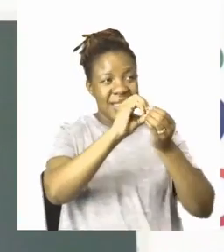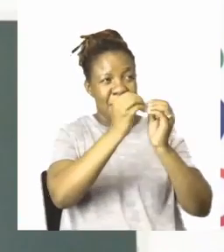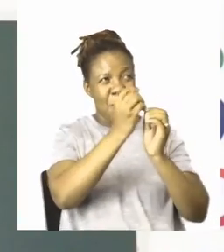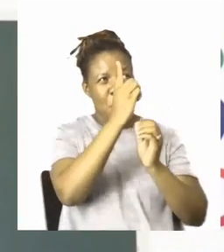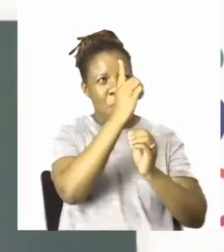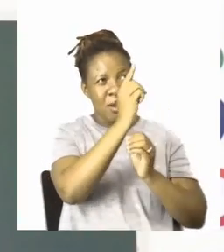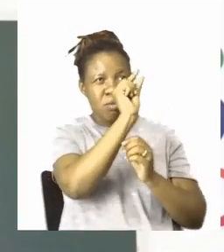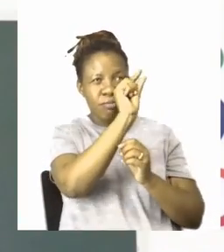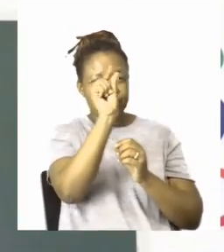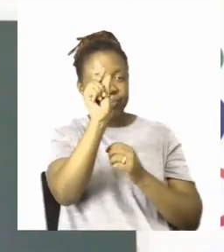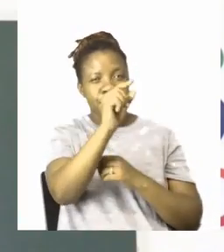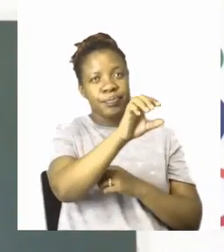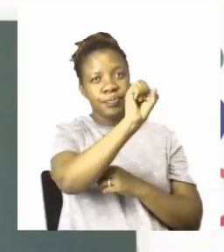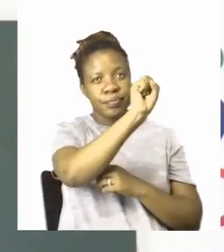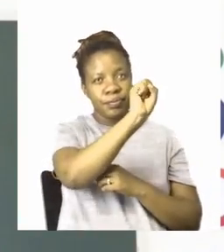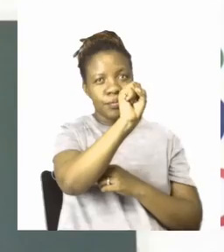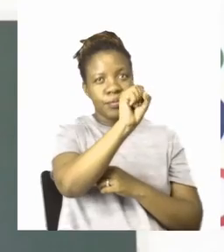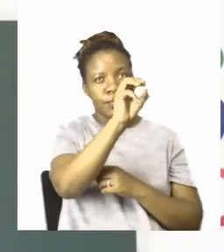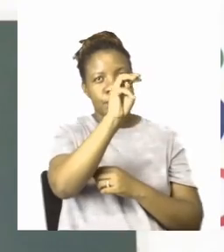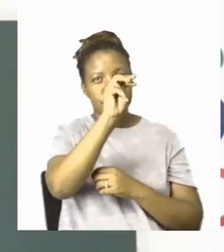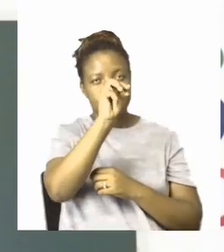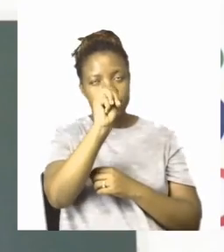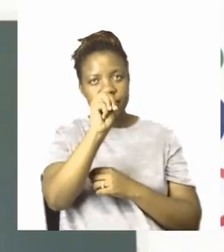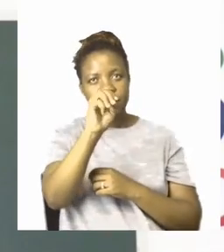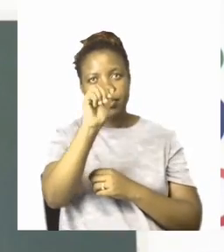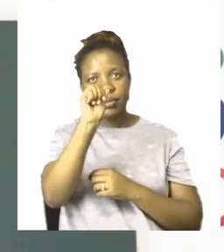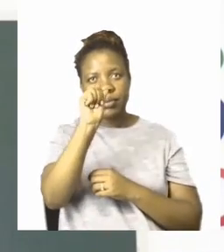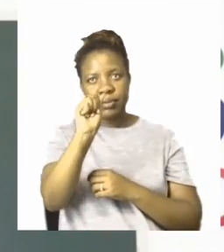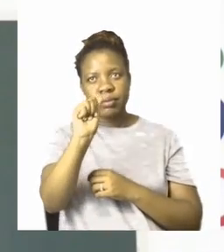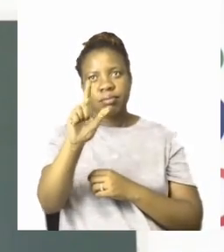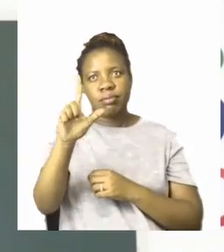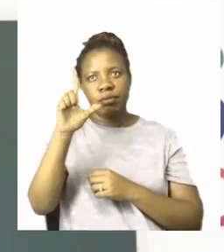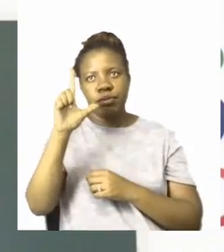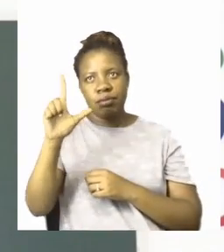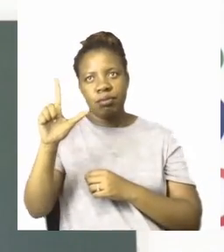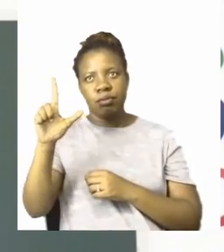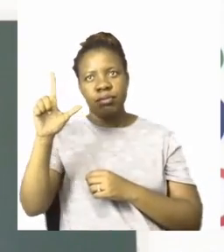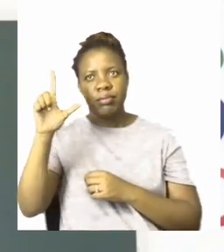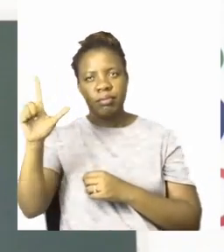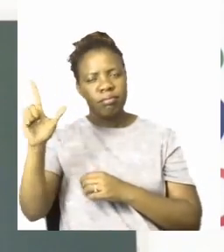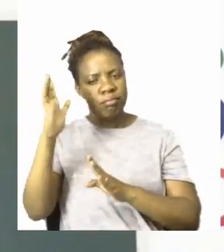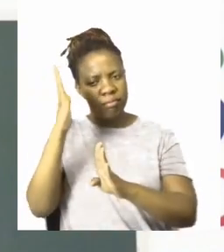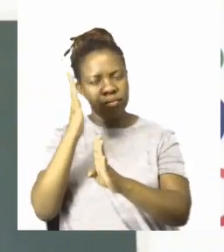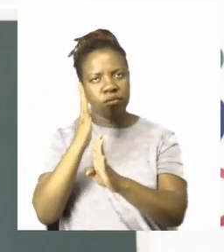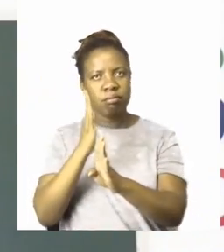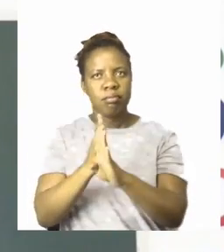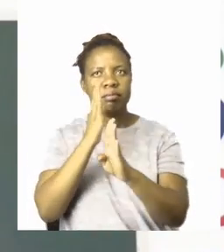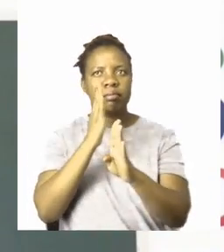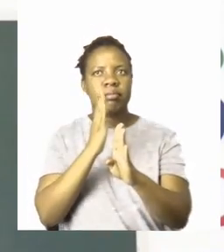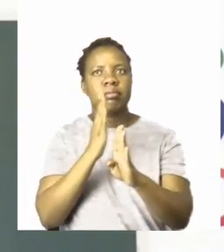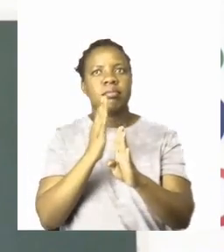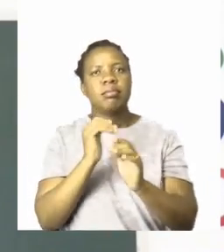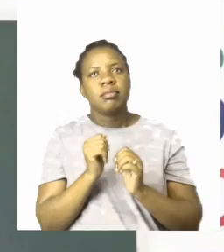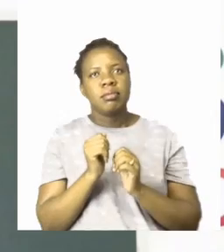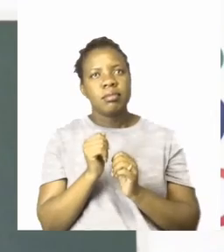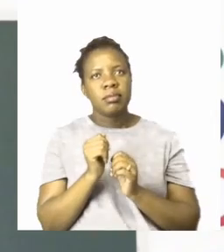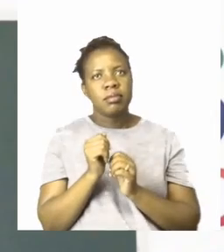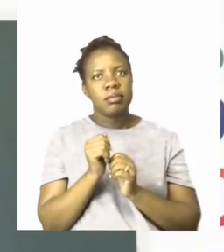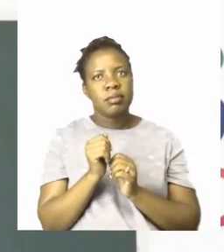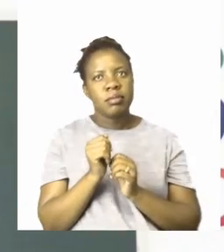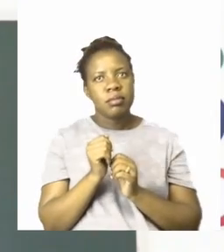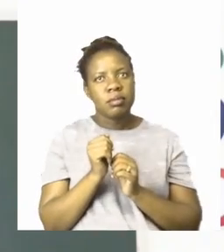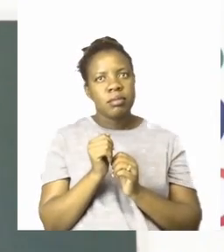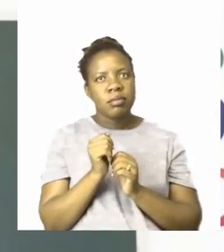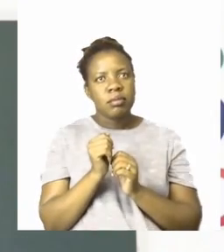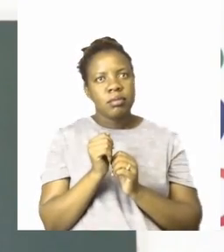Small. It fits perfectly. Now everyone, once you have found your